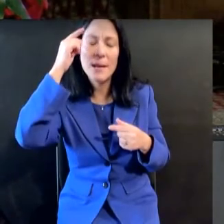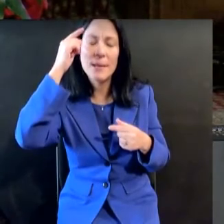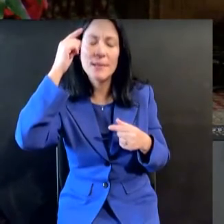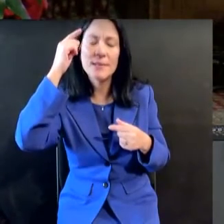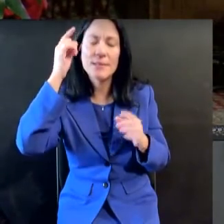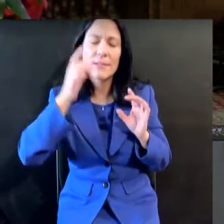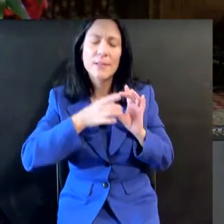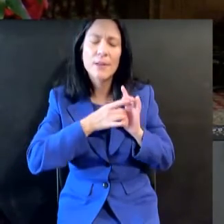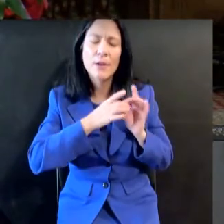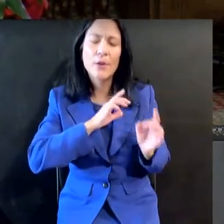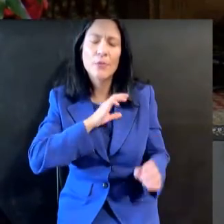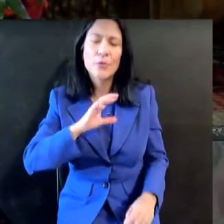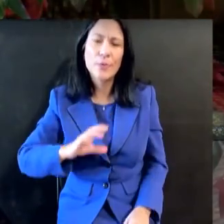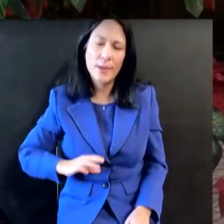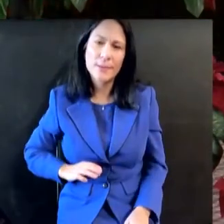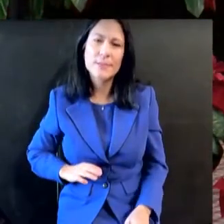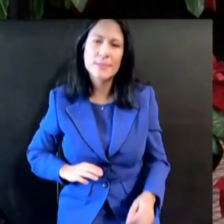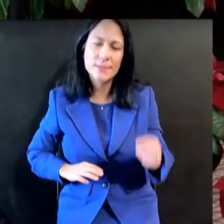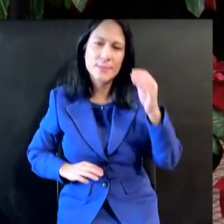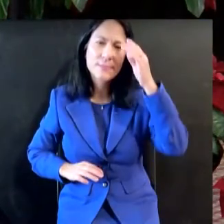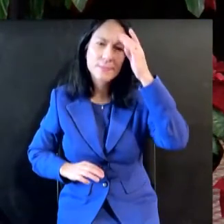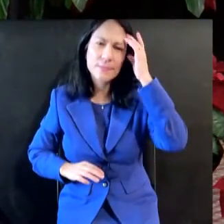which Christ had.